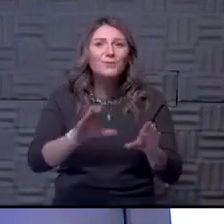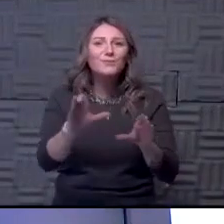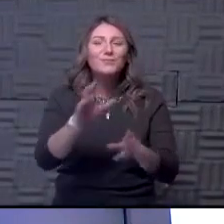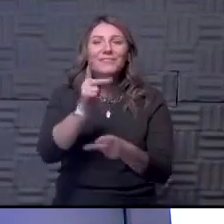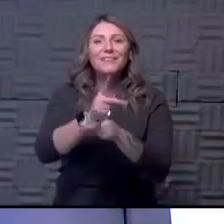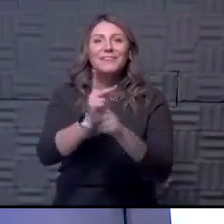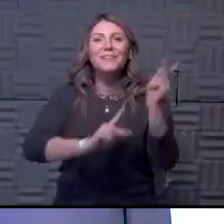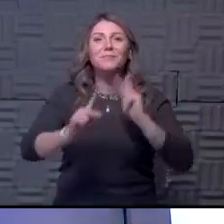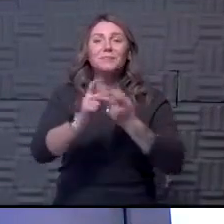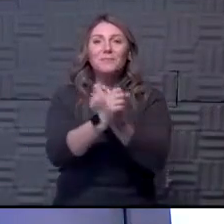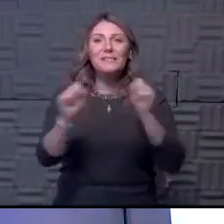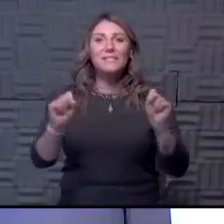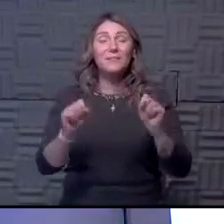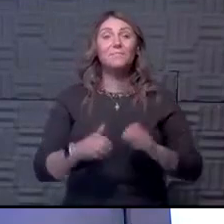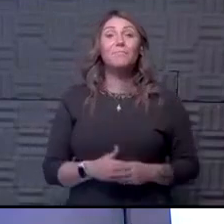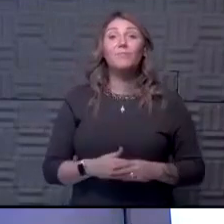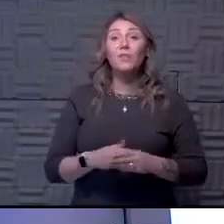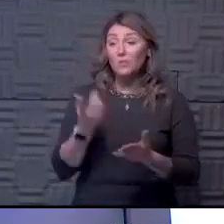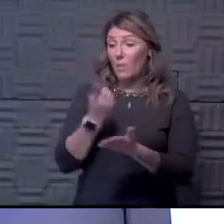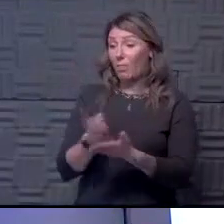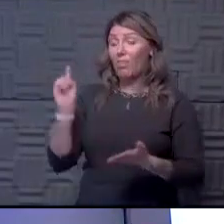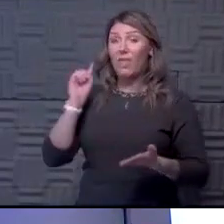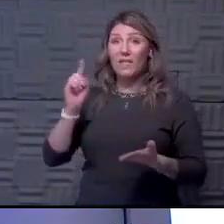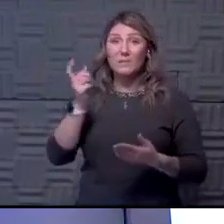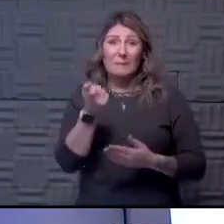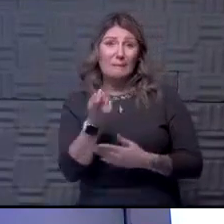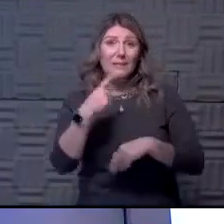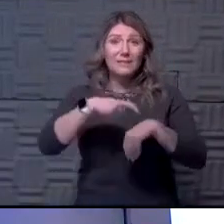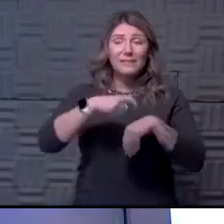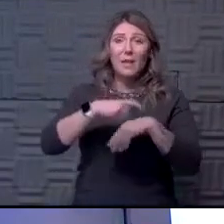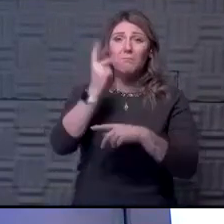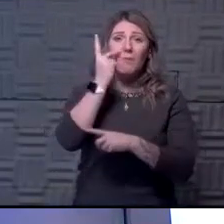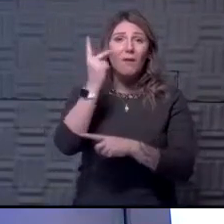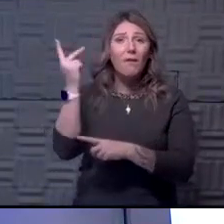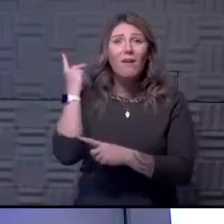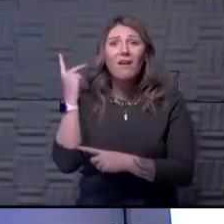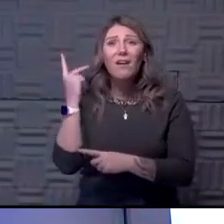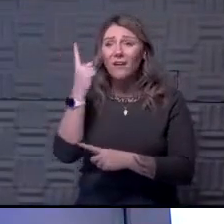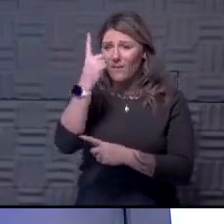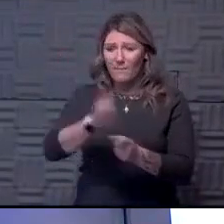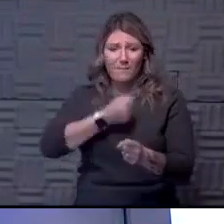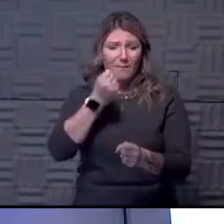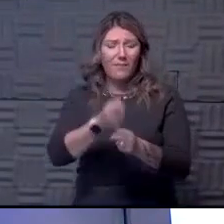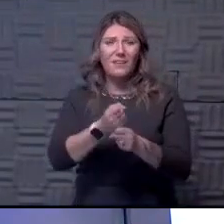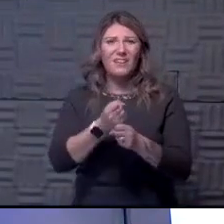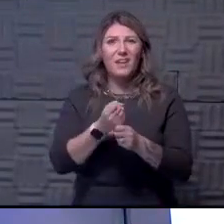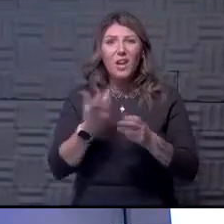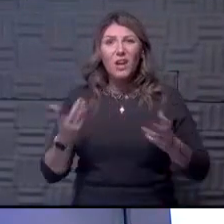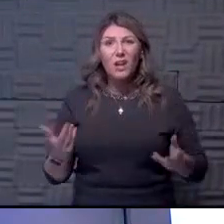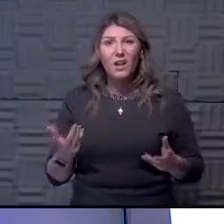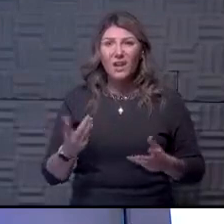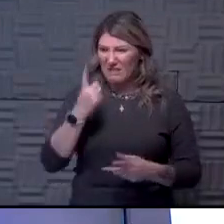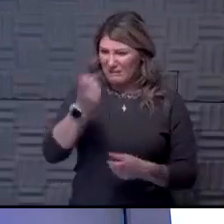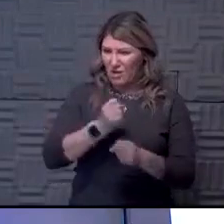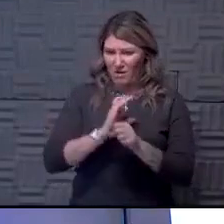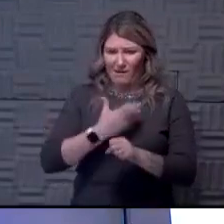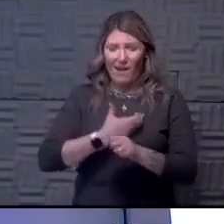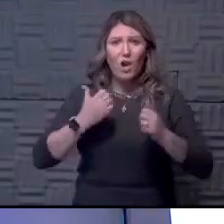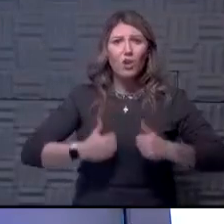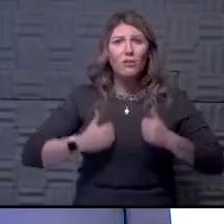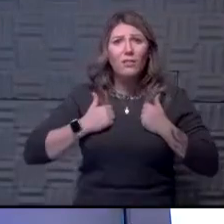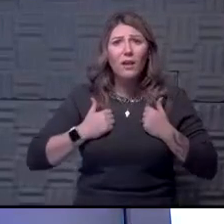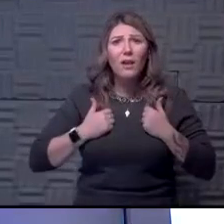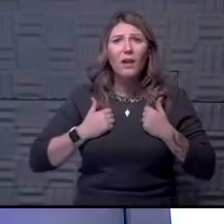the best. Hey, last week we spent a little time looking back at a year of the pandemic, a year in our life, right?